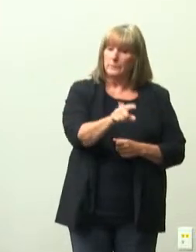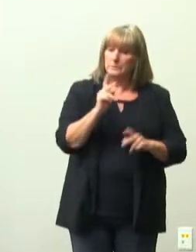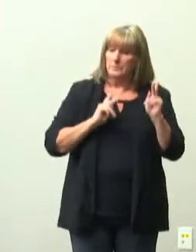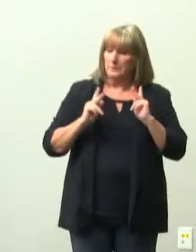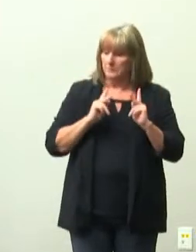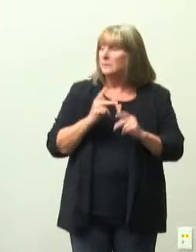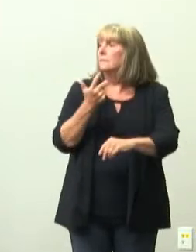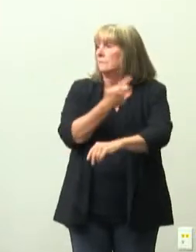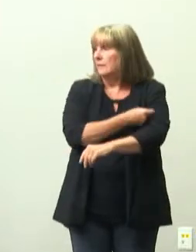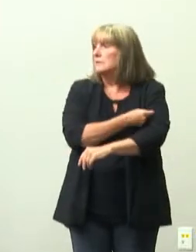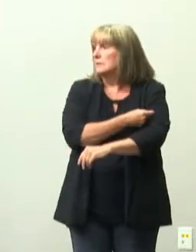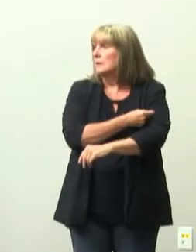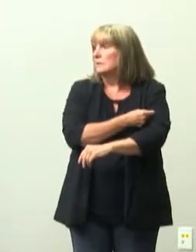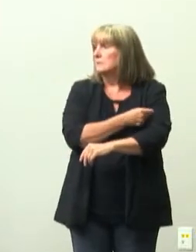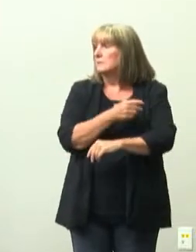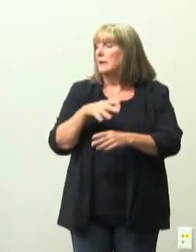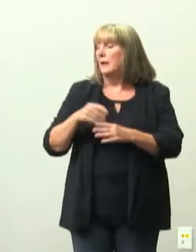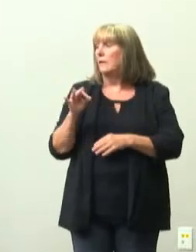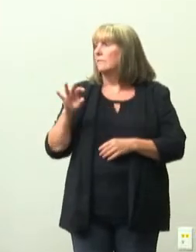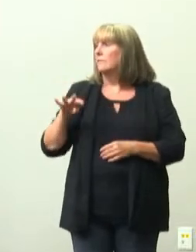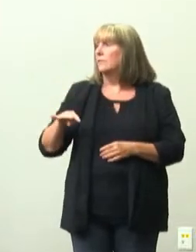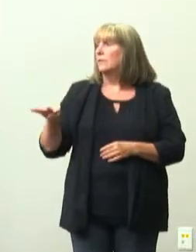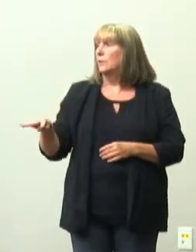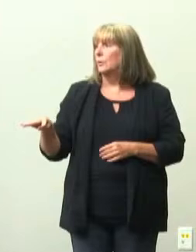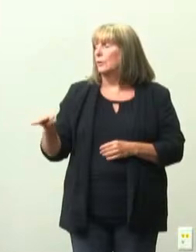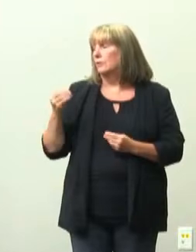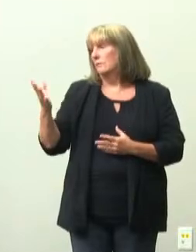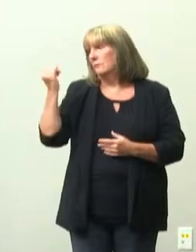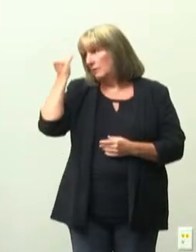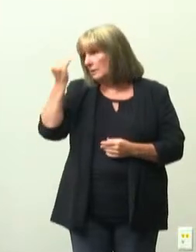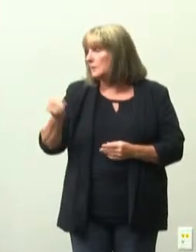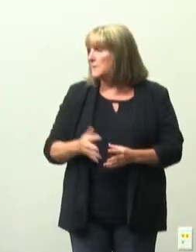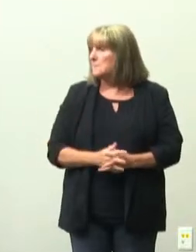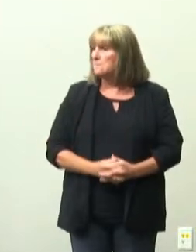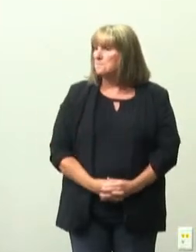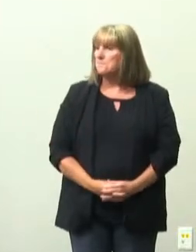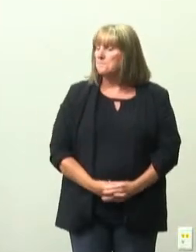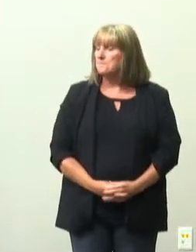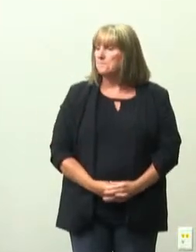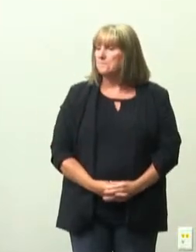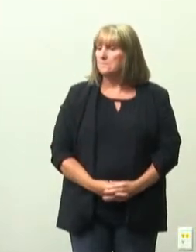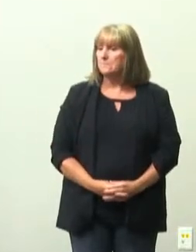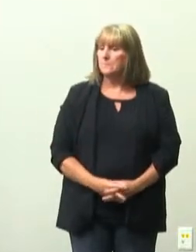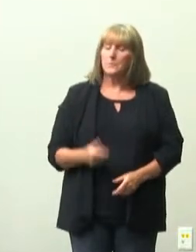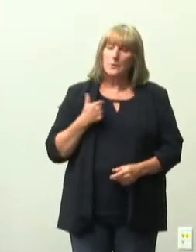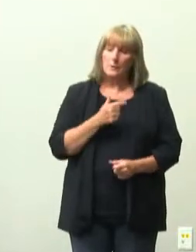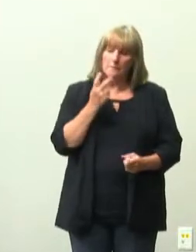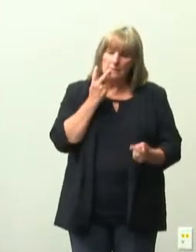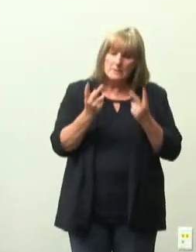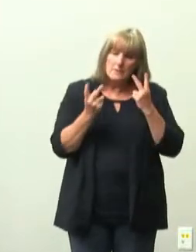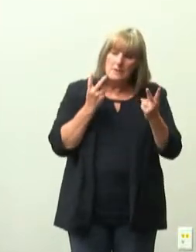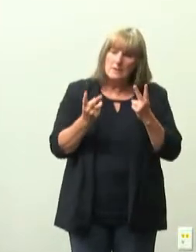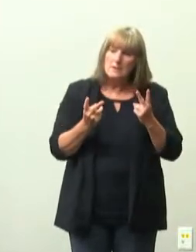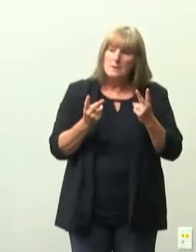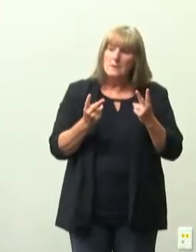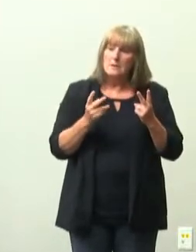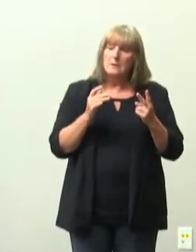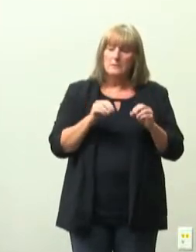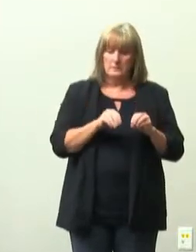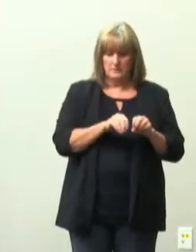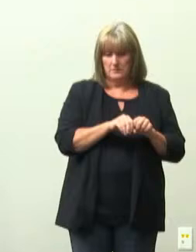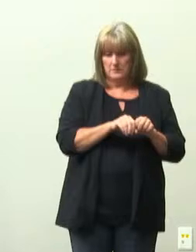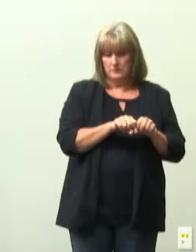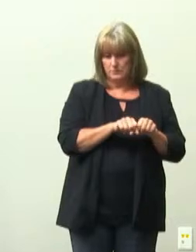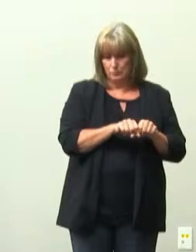were vaccinated out of 44. So just to give you an idea. And what we've seen is this